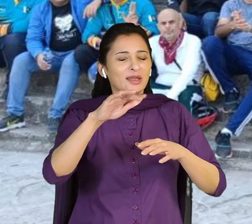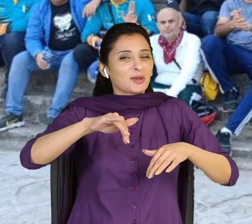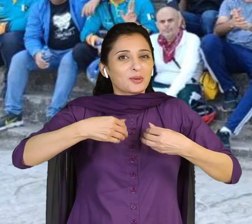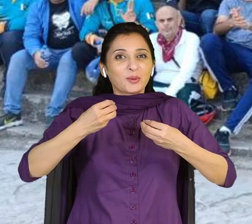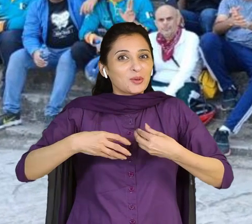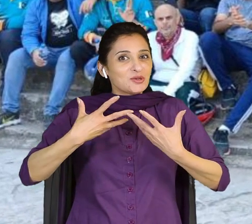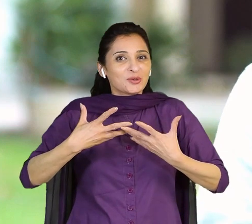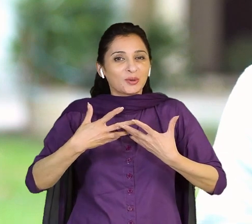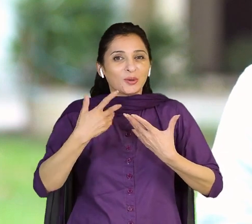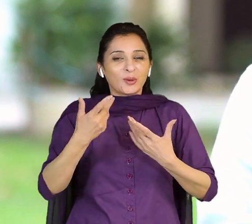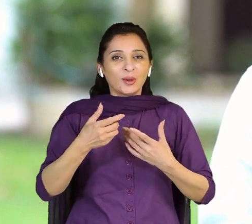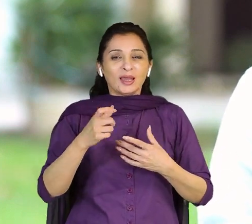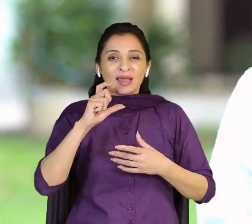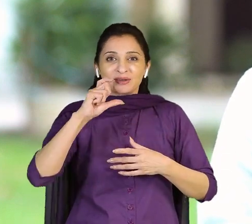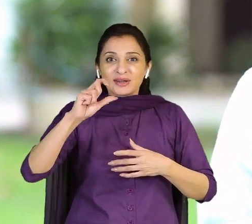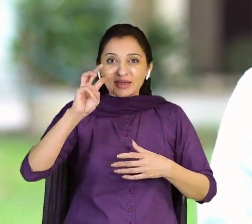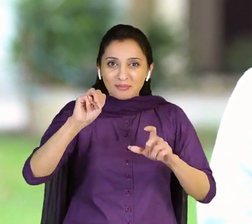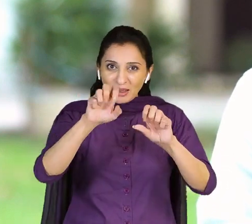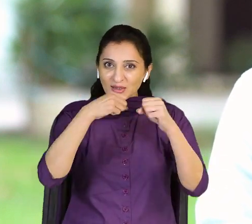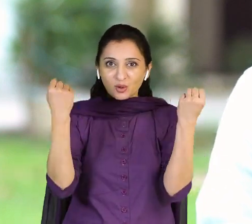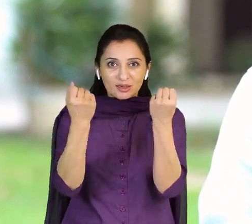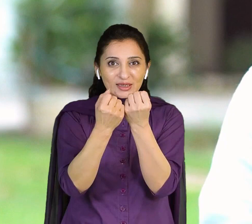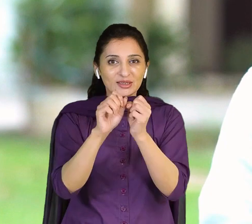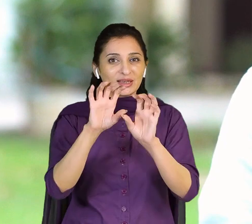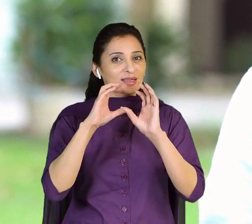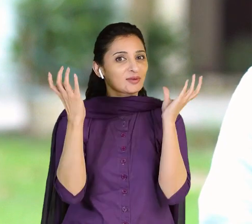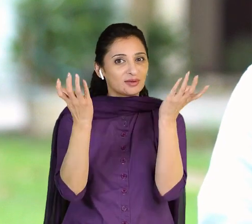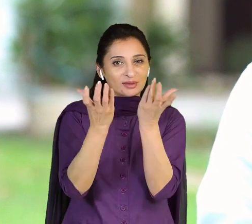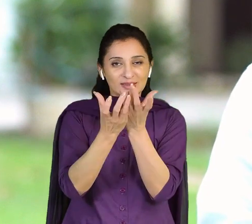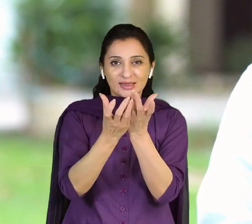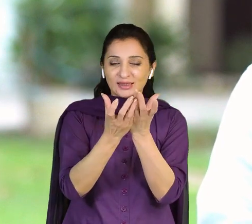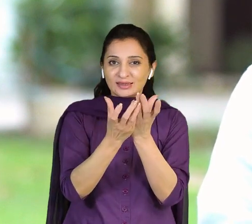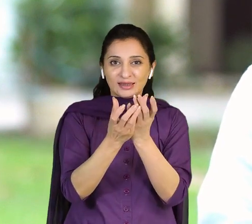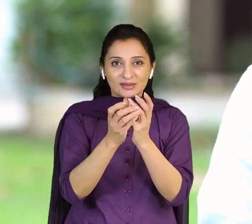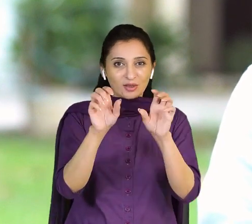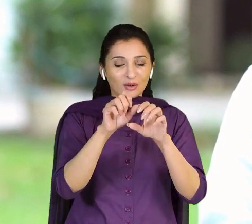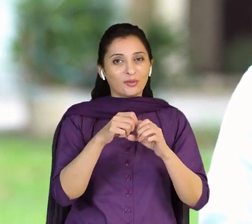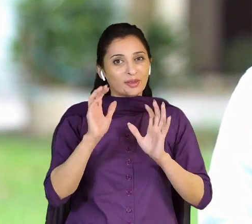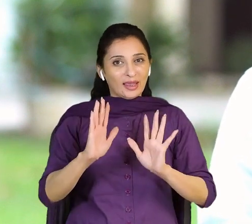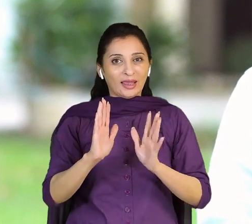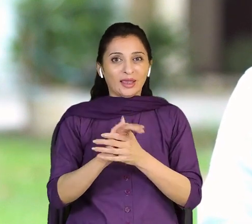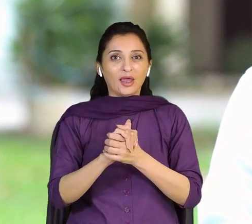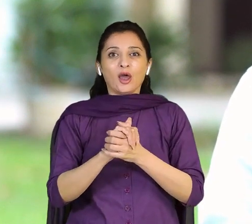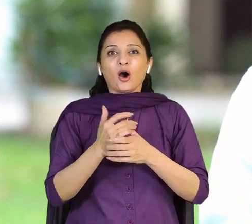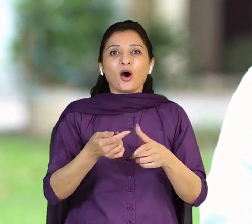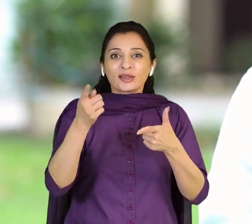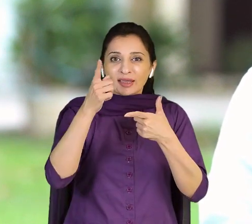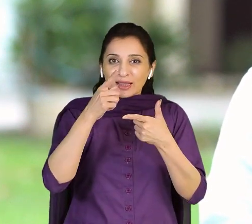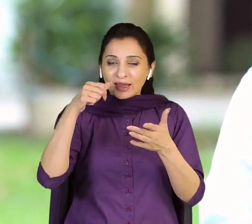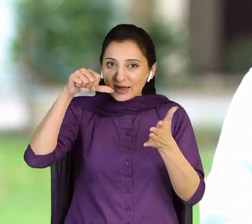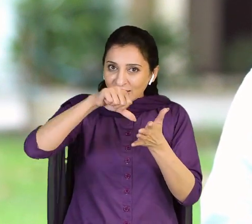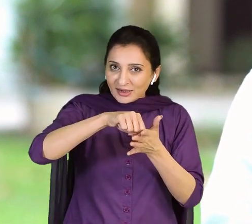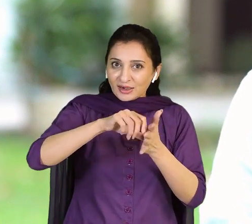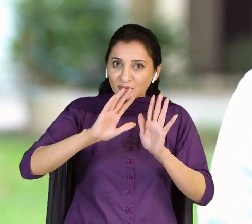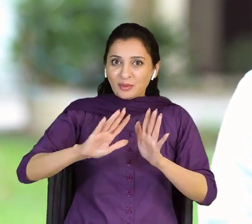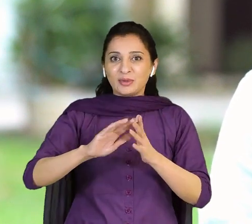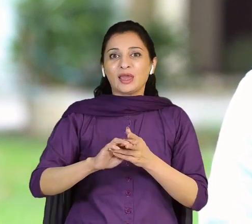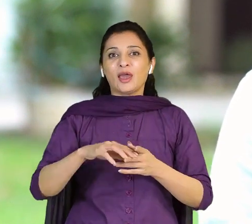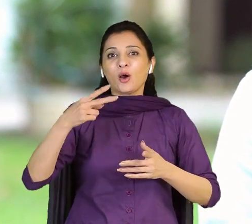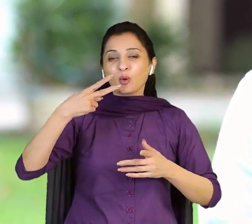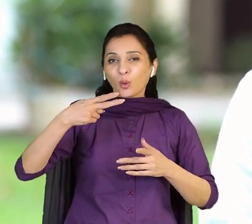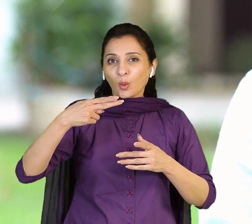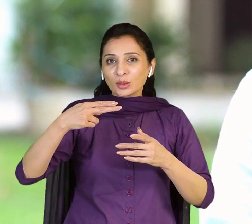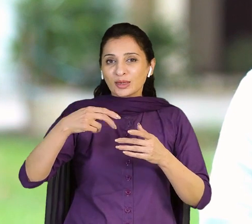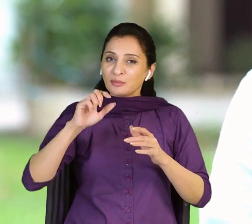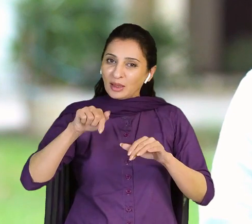them. Critical Mass is actually an international organization. There's a Critical Mass London, Critical Mass Houston, and just like that, we